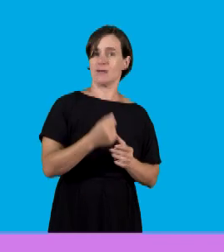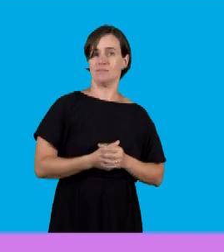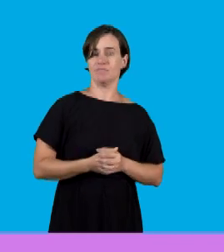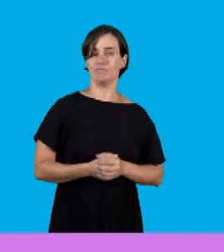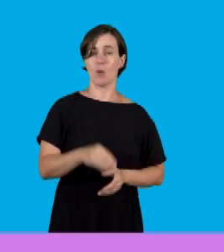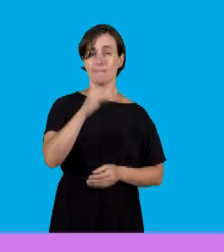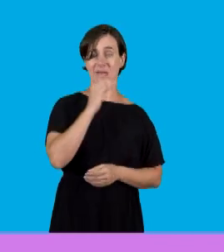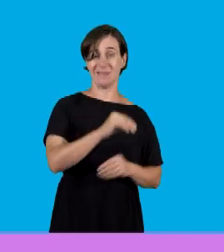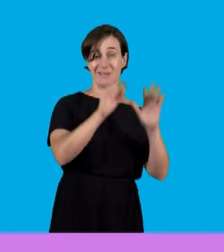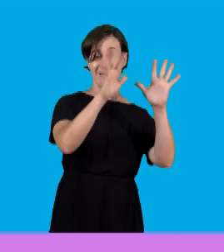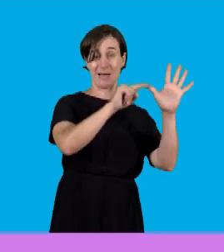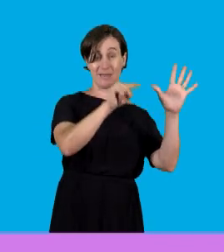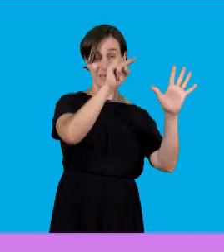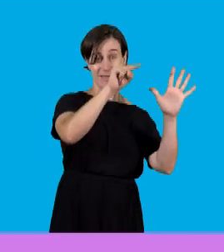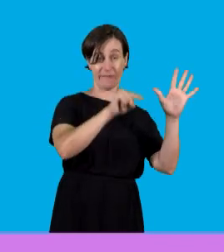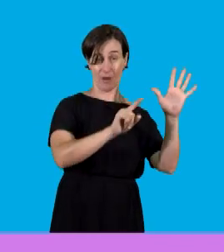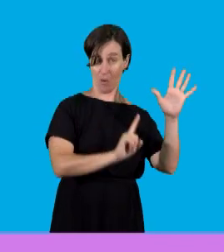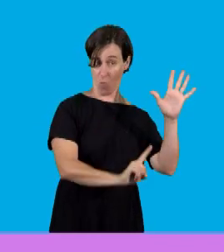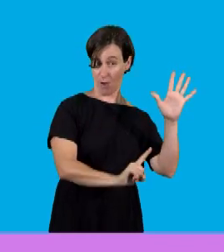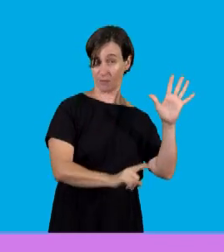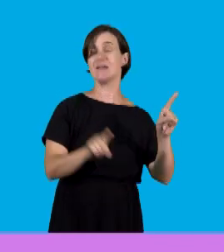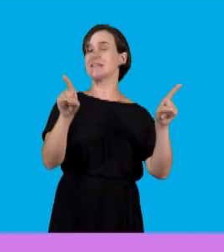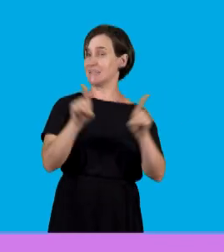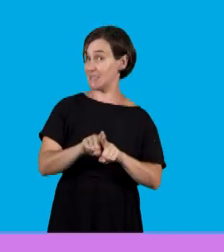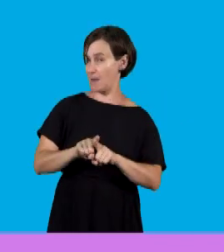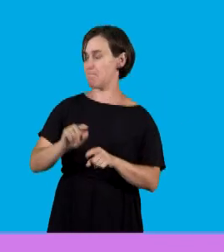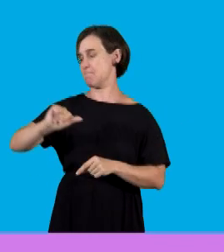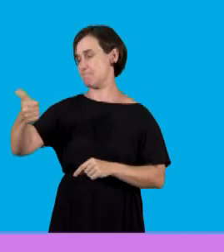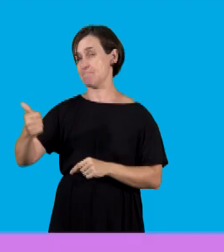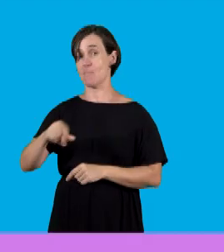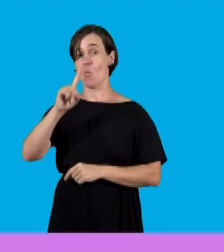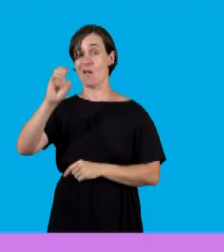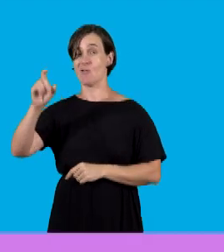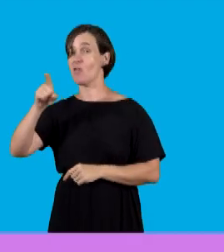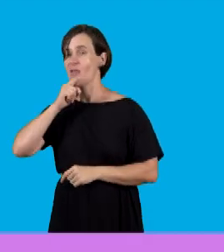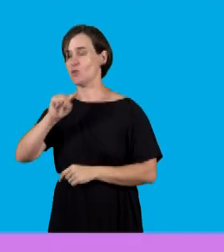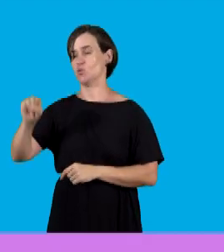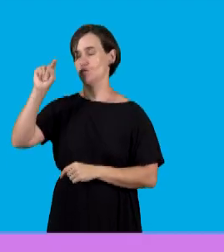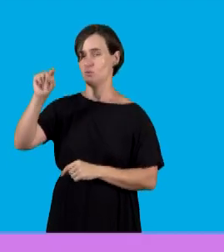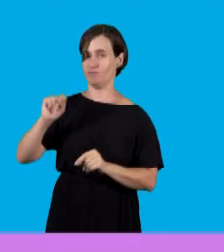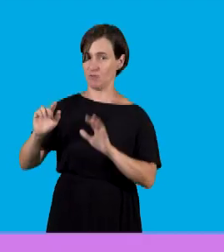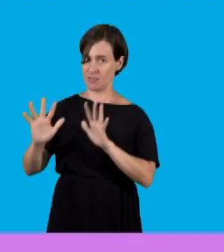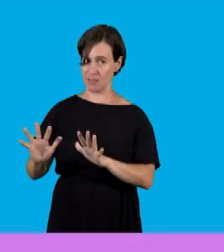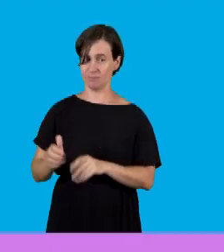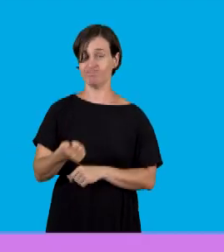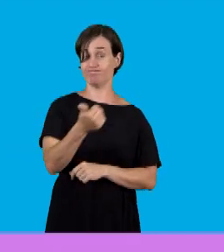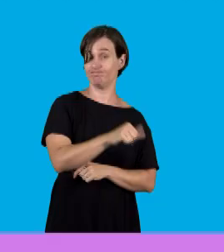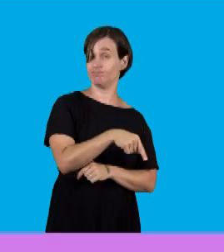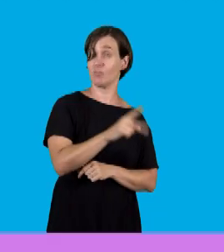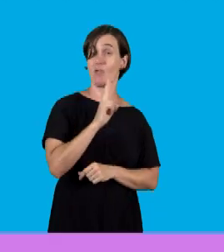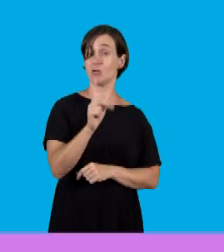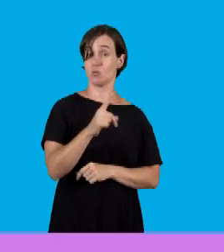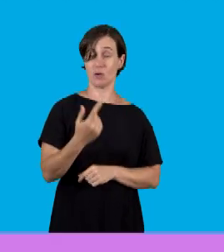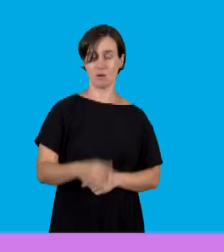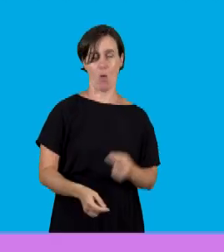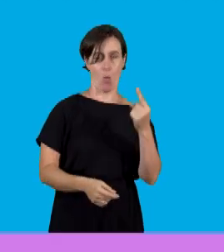So we divide both sides by 10 millimeters, even on our right-hand side by 10 millimeters. So 10 millimeters